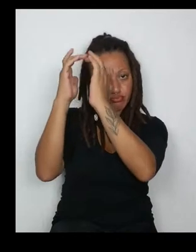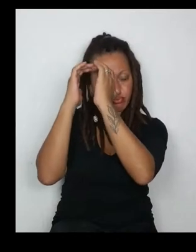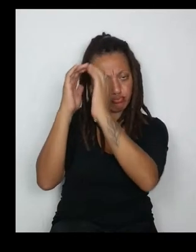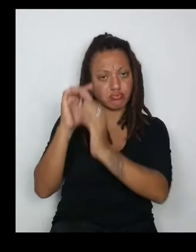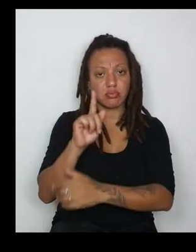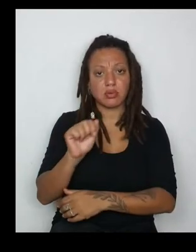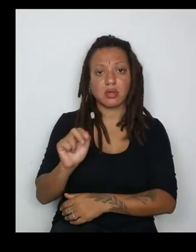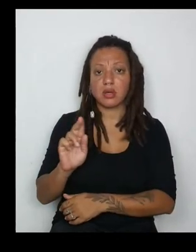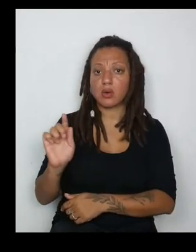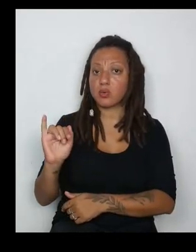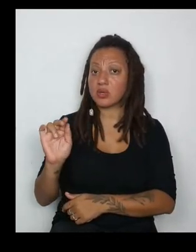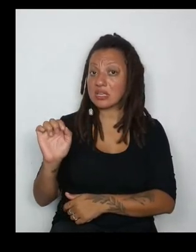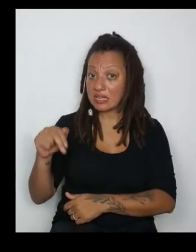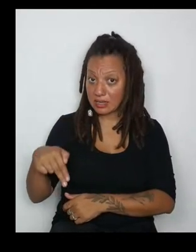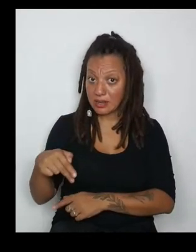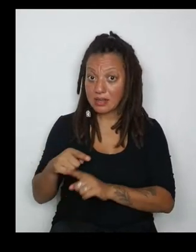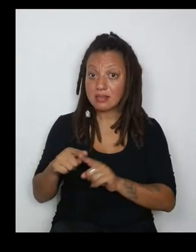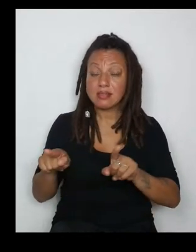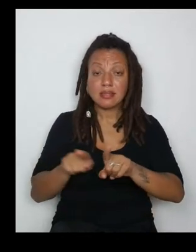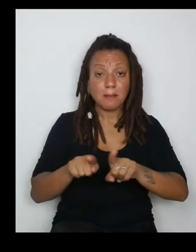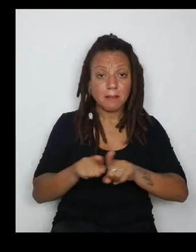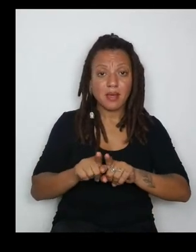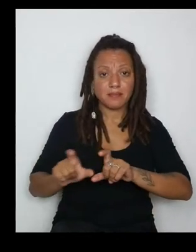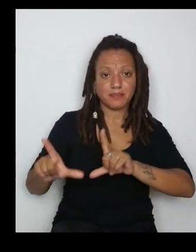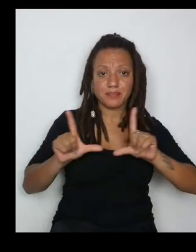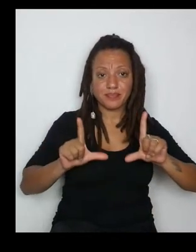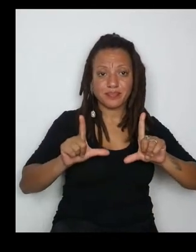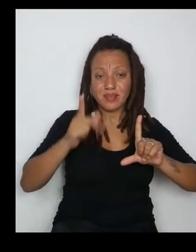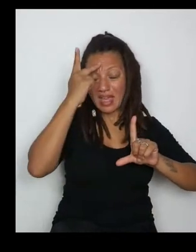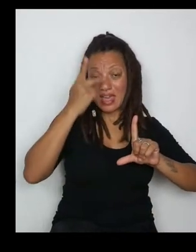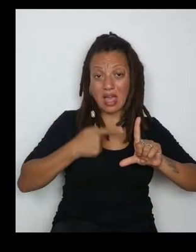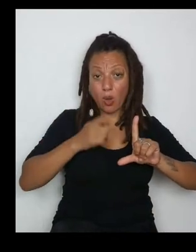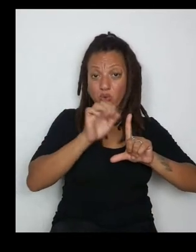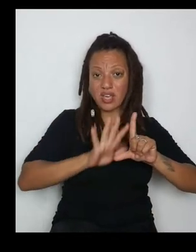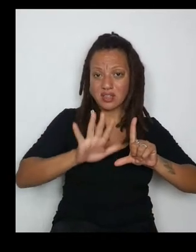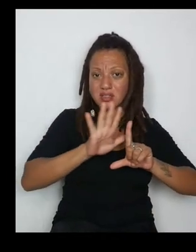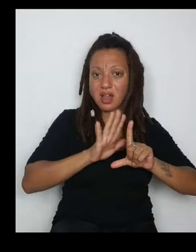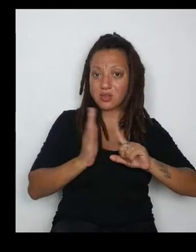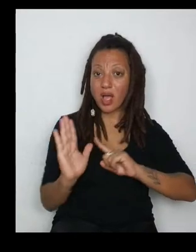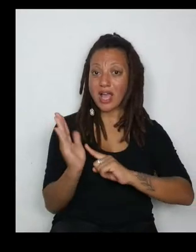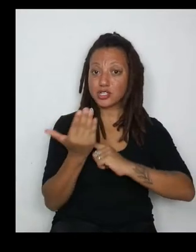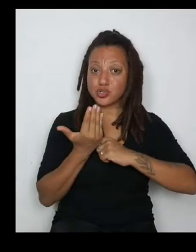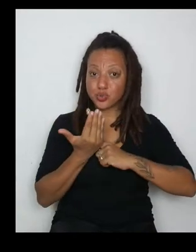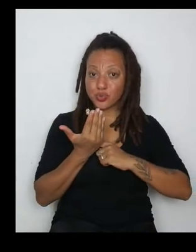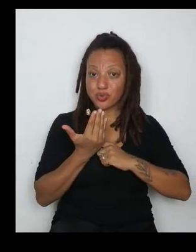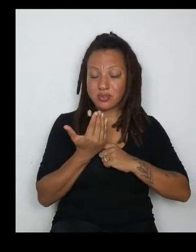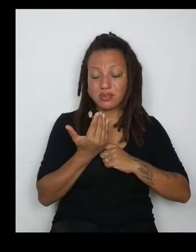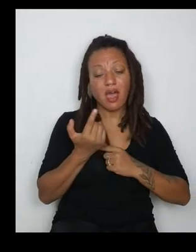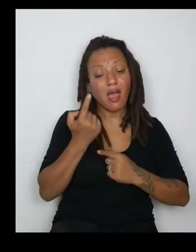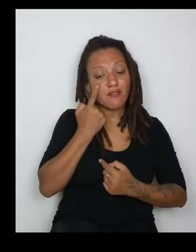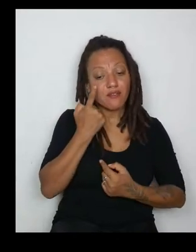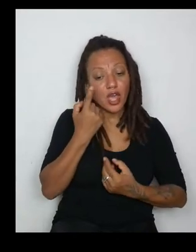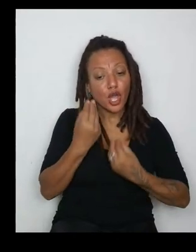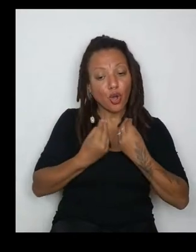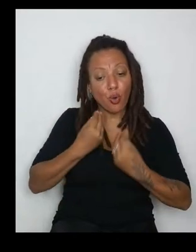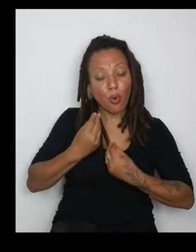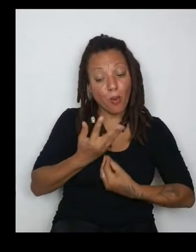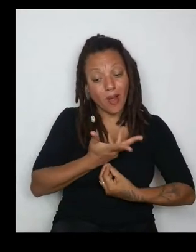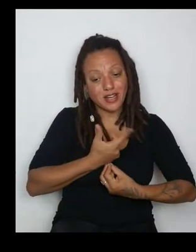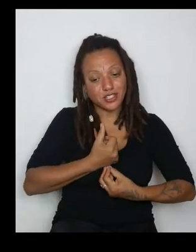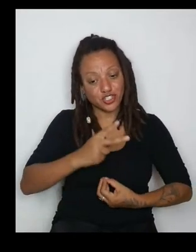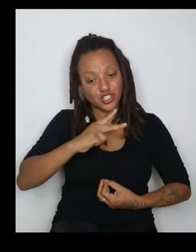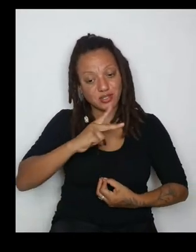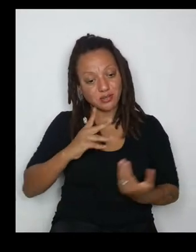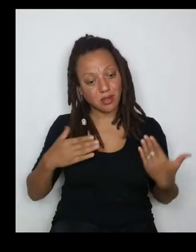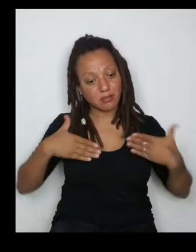to uh construct the artist and his own myth-making was fundamental so in the first room of the